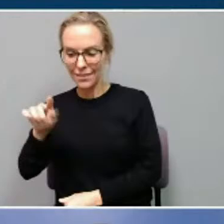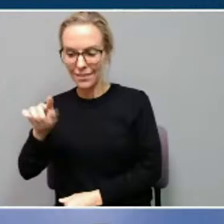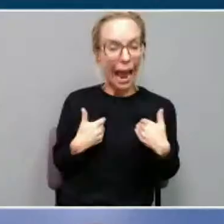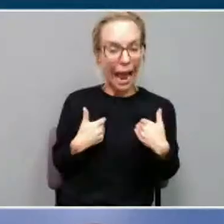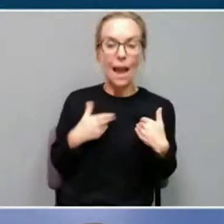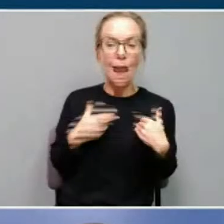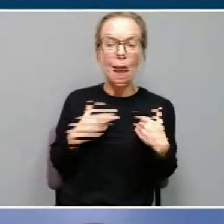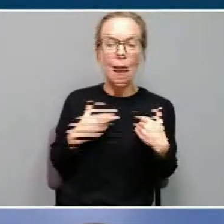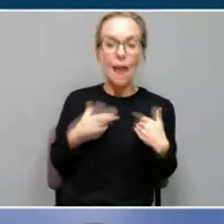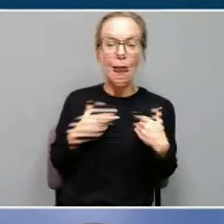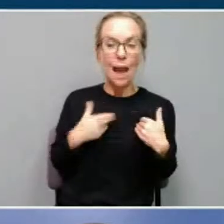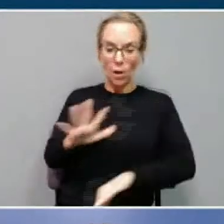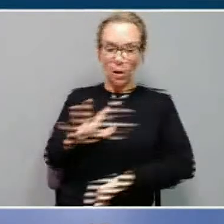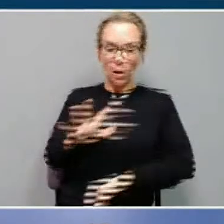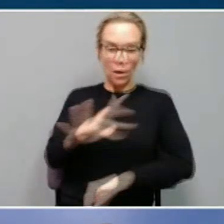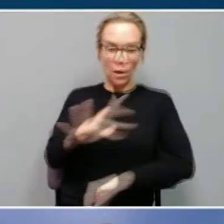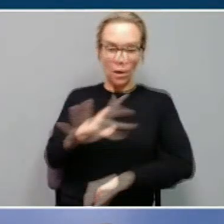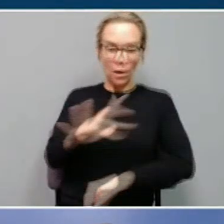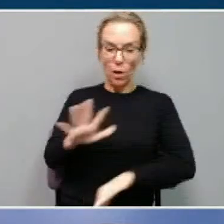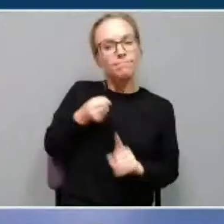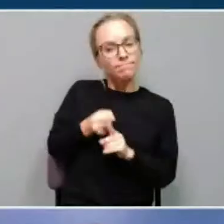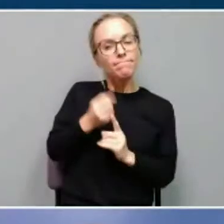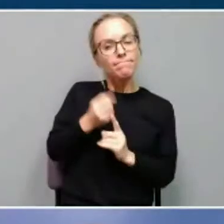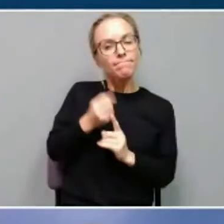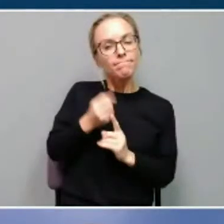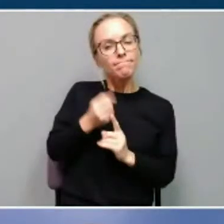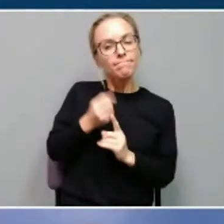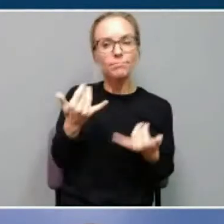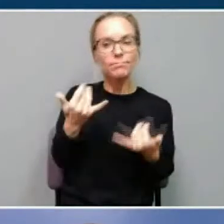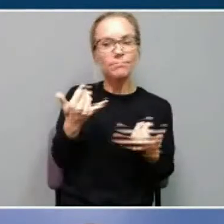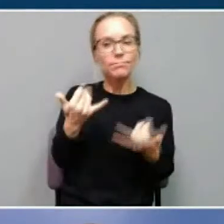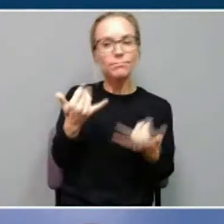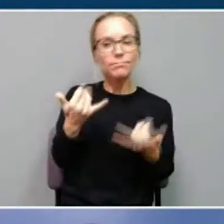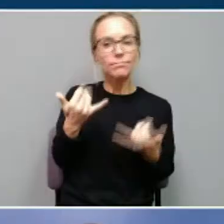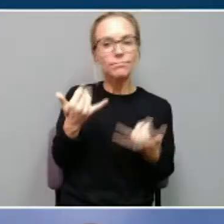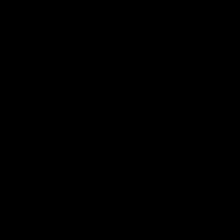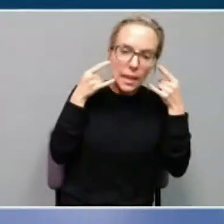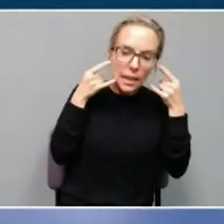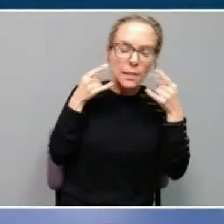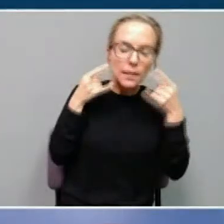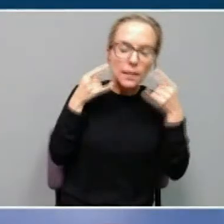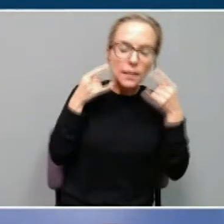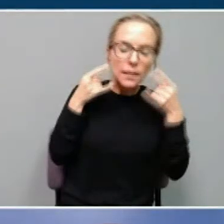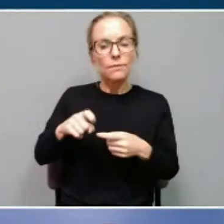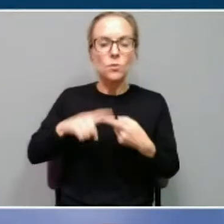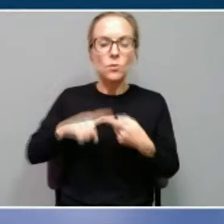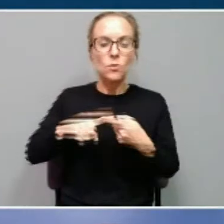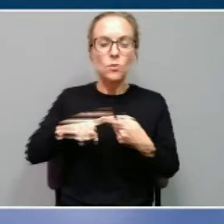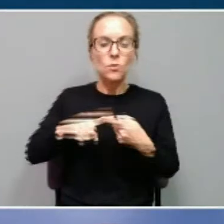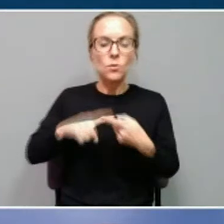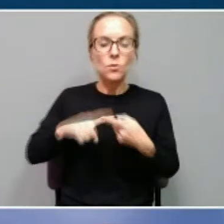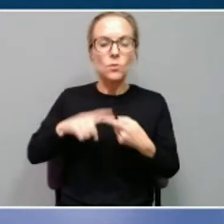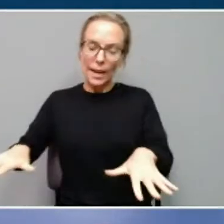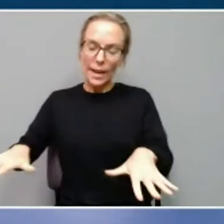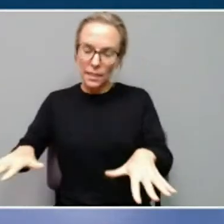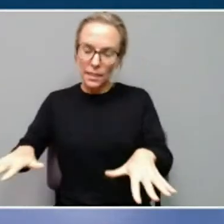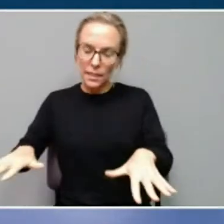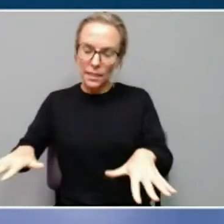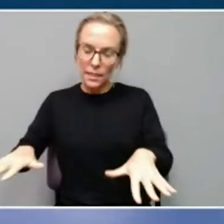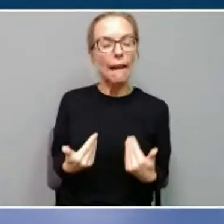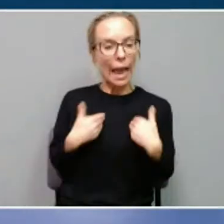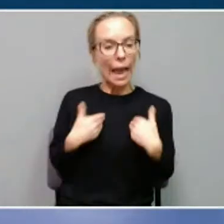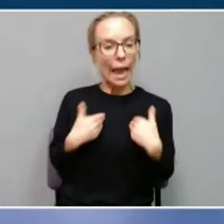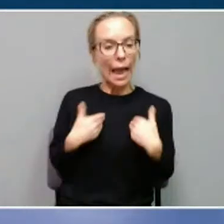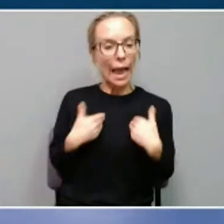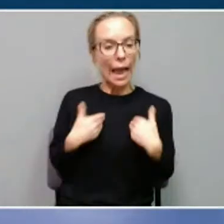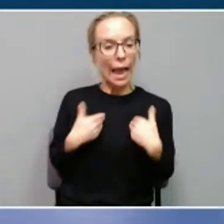this virus, and we need to know it, we need to wear a mask, we need to help prevent the spread, and we do have vaccinated individuals like Representative